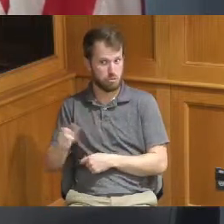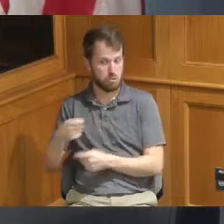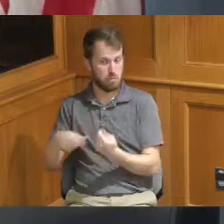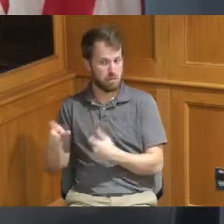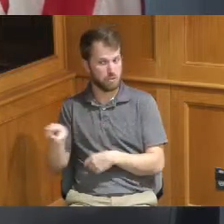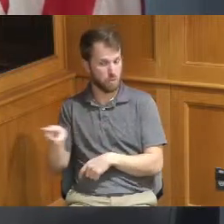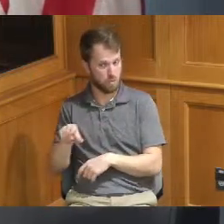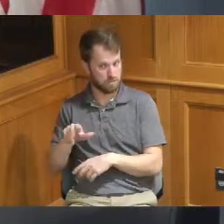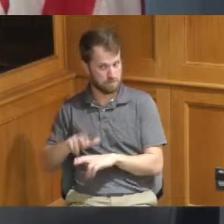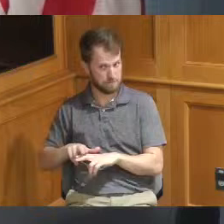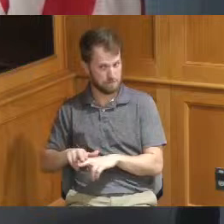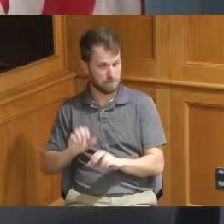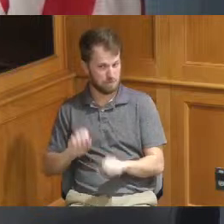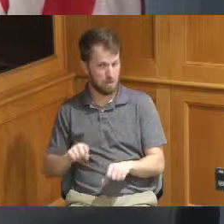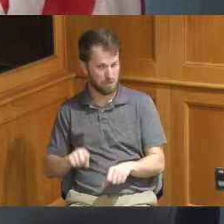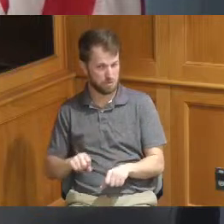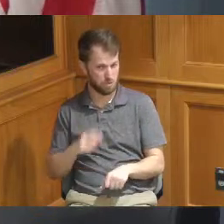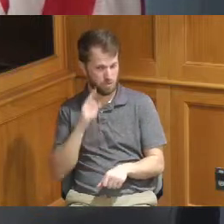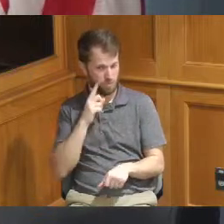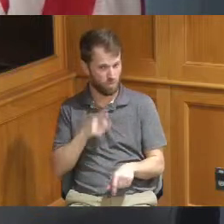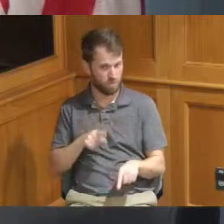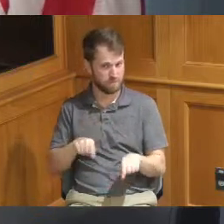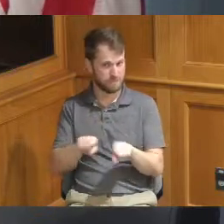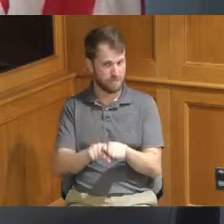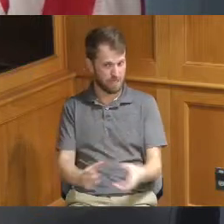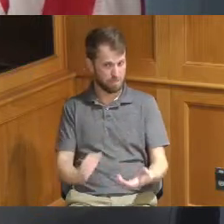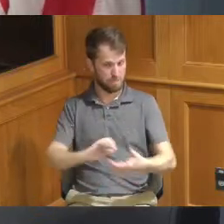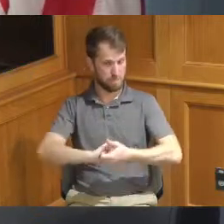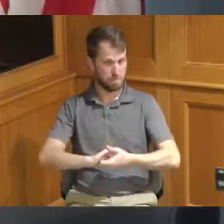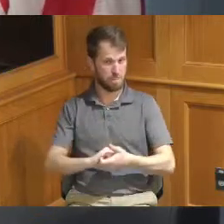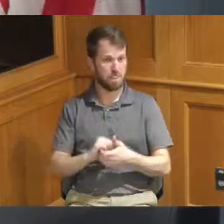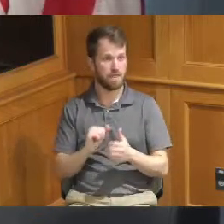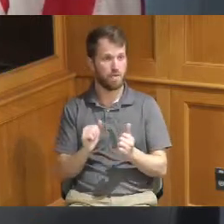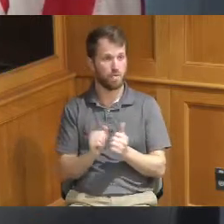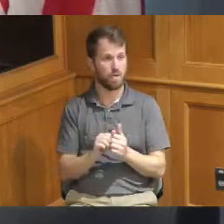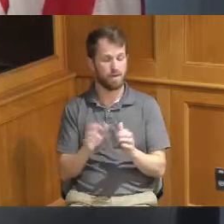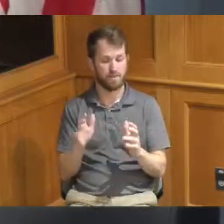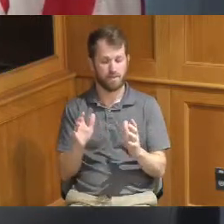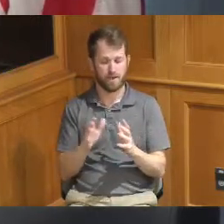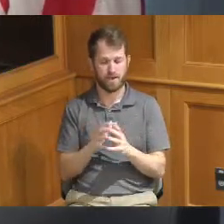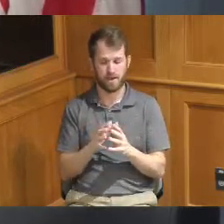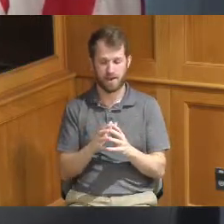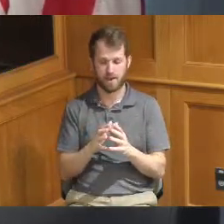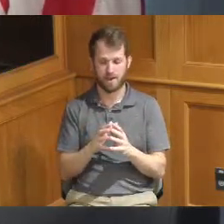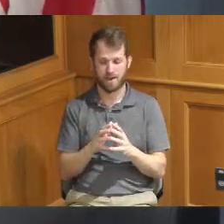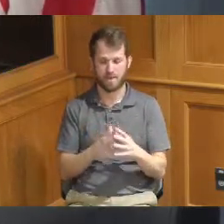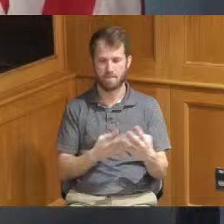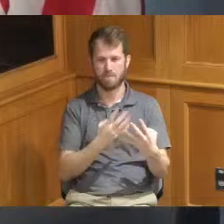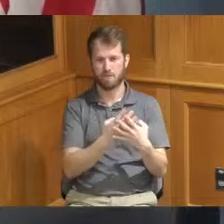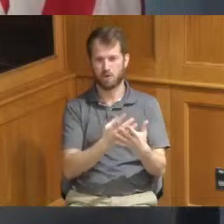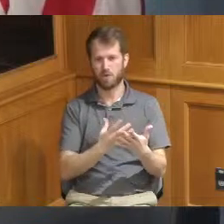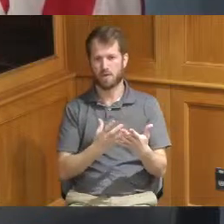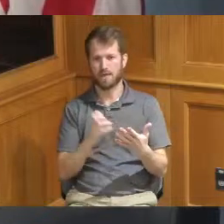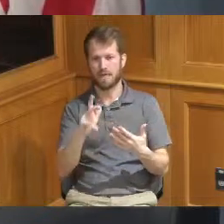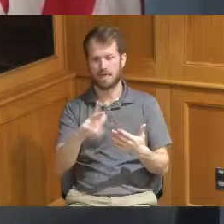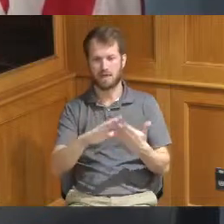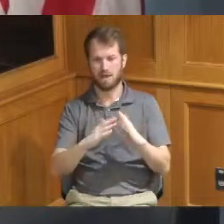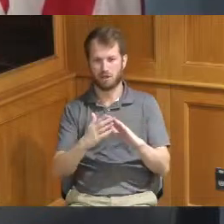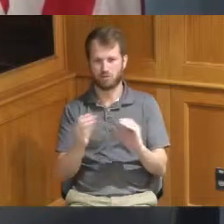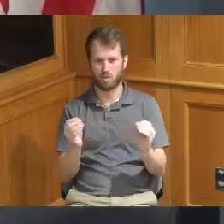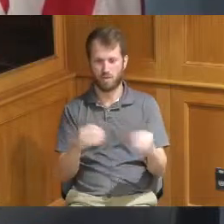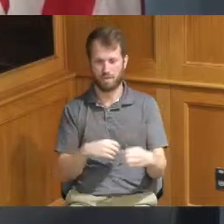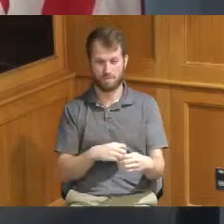there. Is there an opportunity to have a partnership with our reentry office to do something